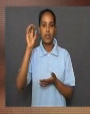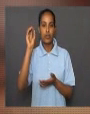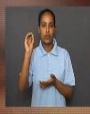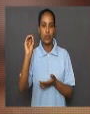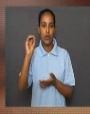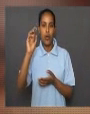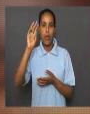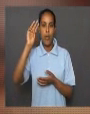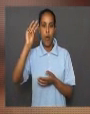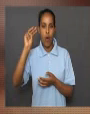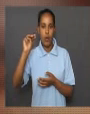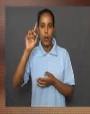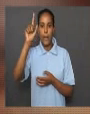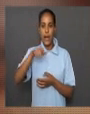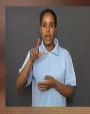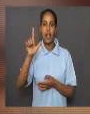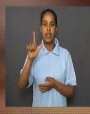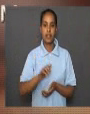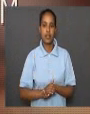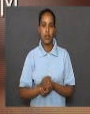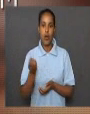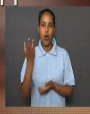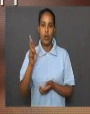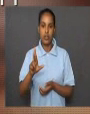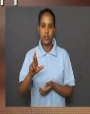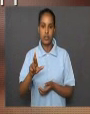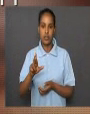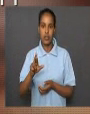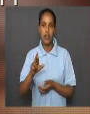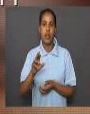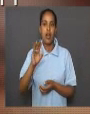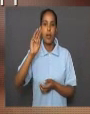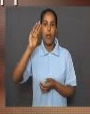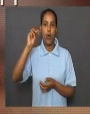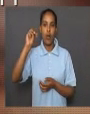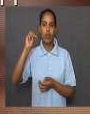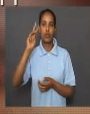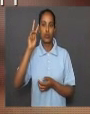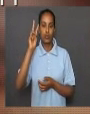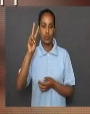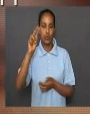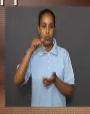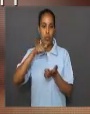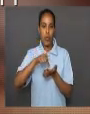2.50 moles per liter, or a molarity of